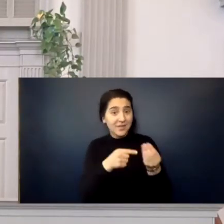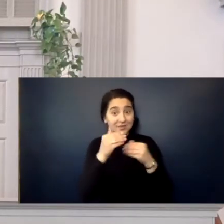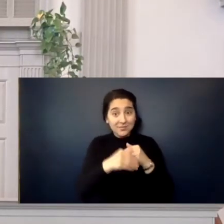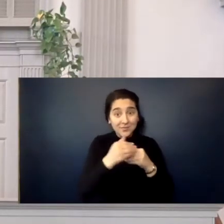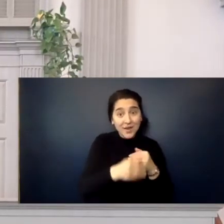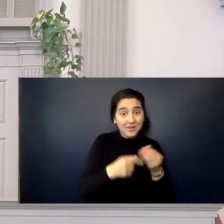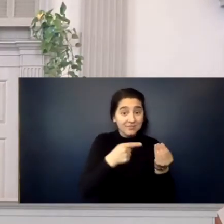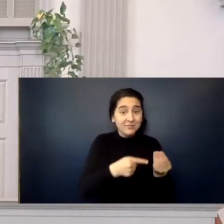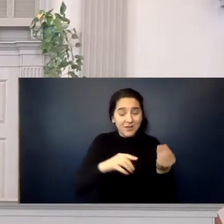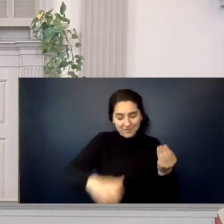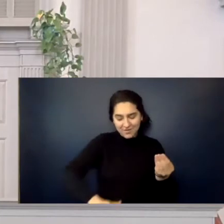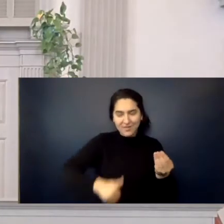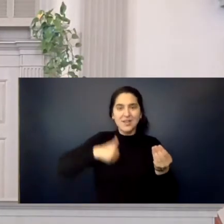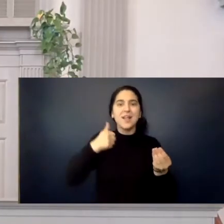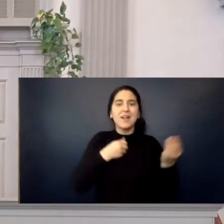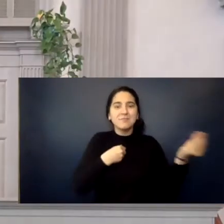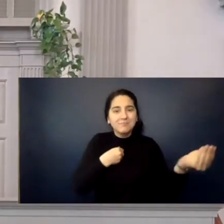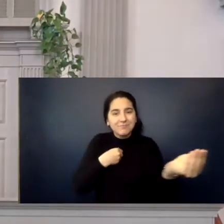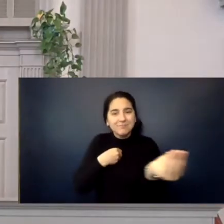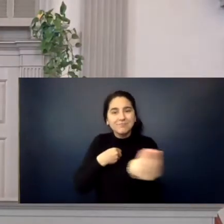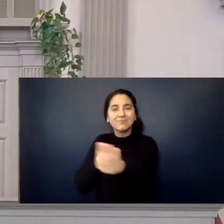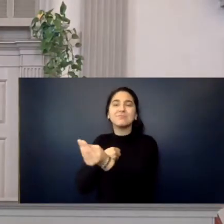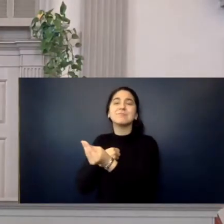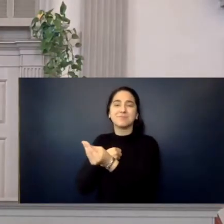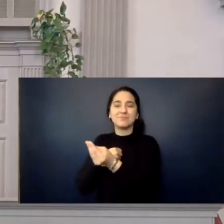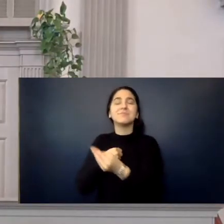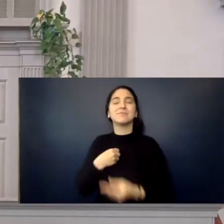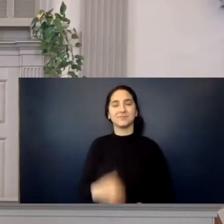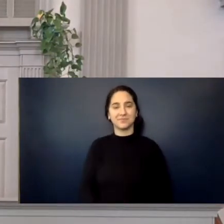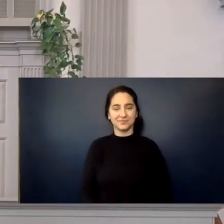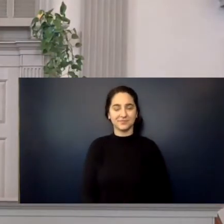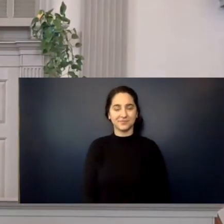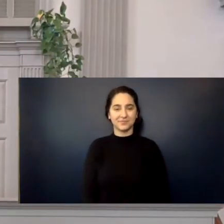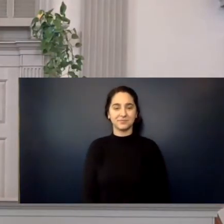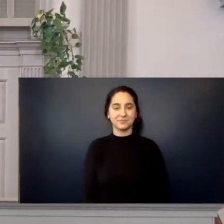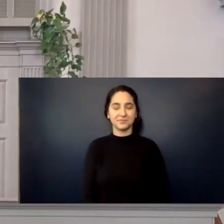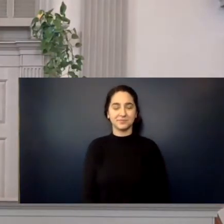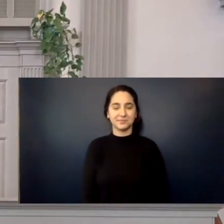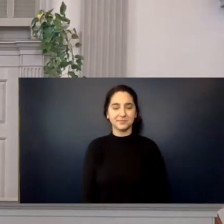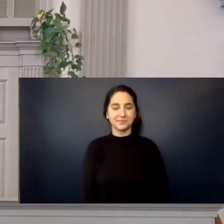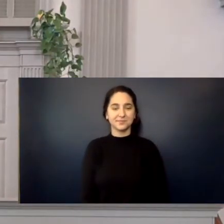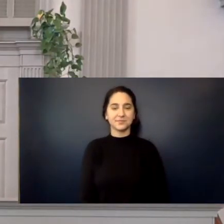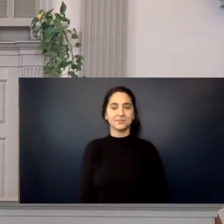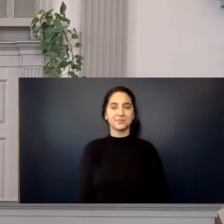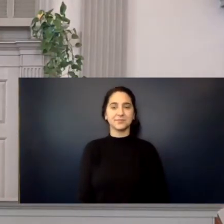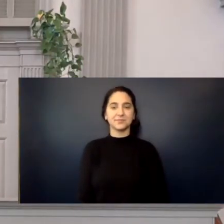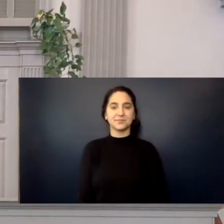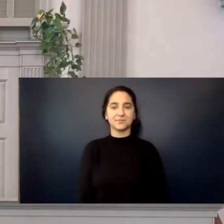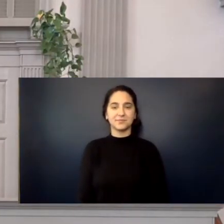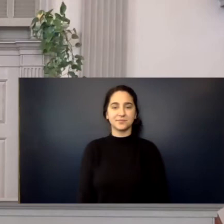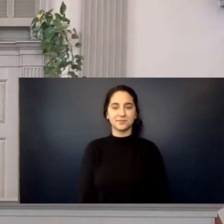Brothers and sisters, take and eat this bread of life.